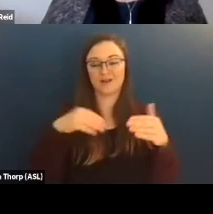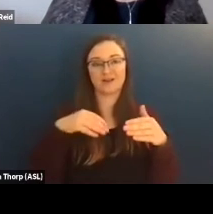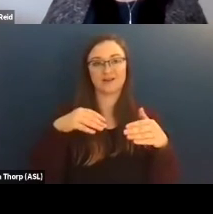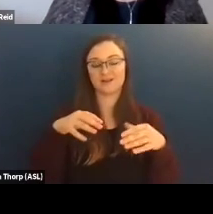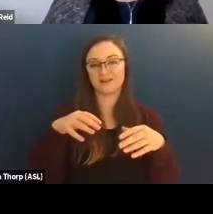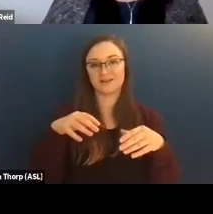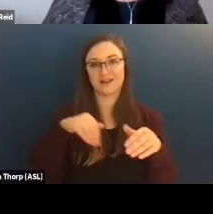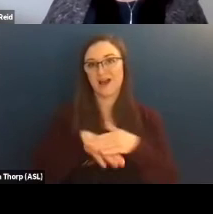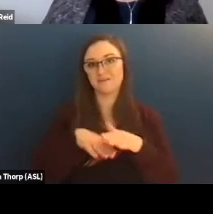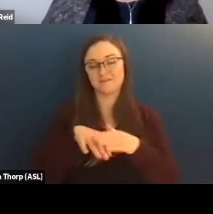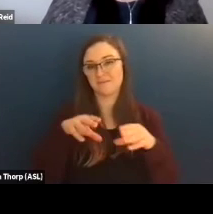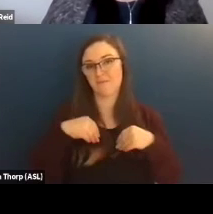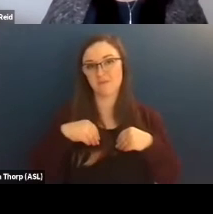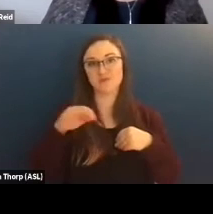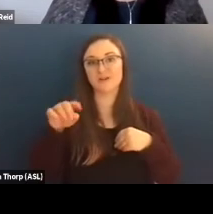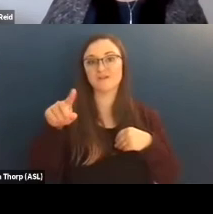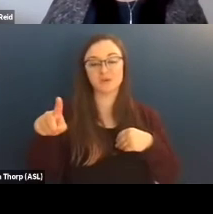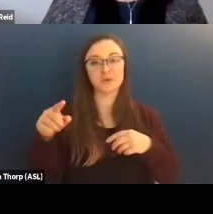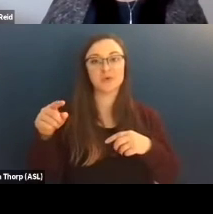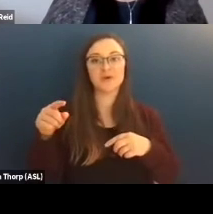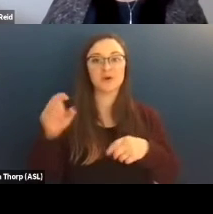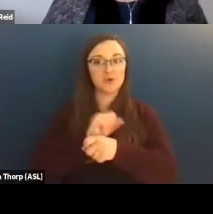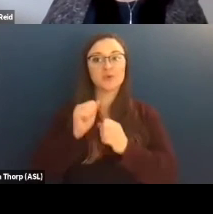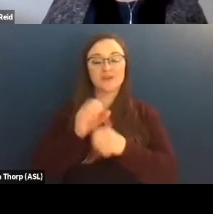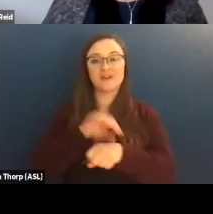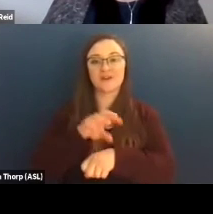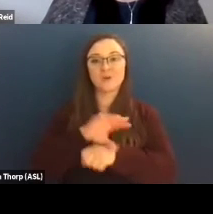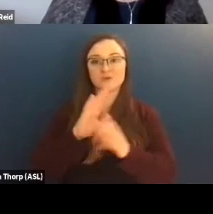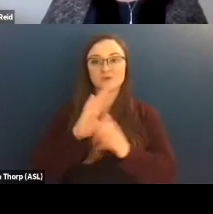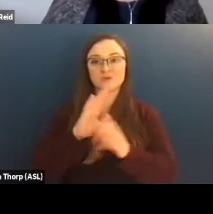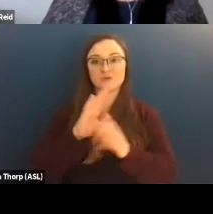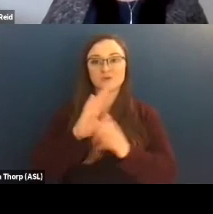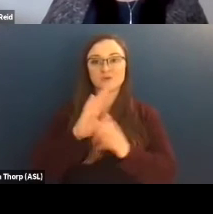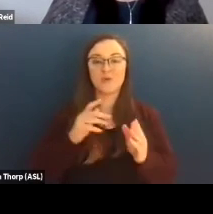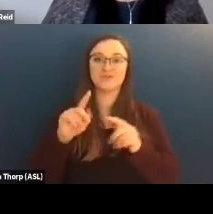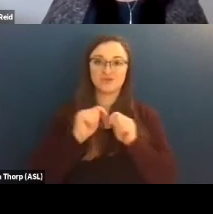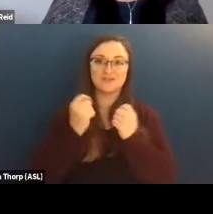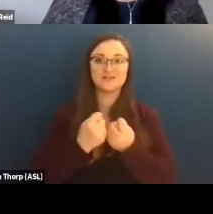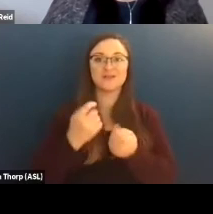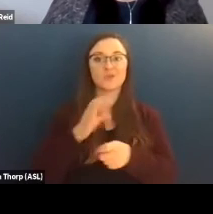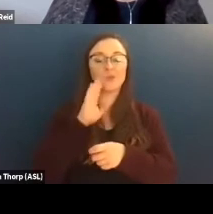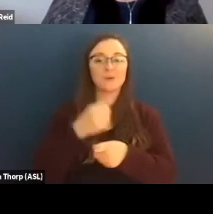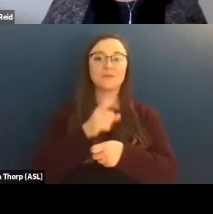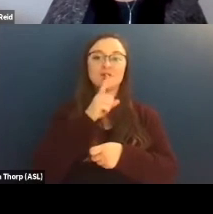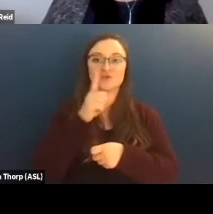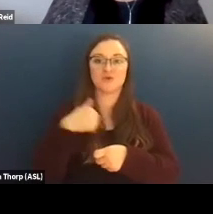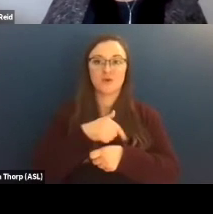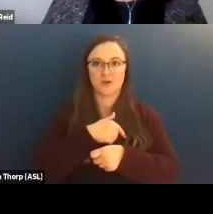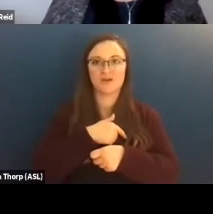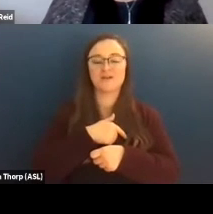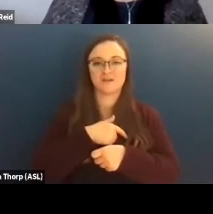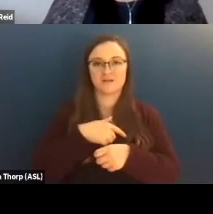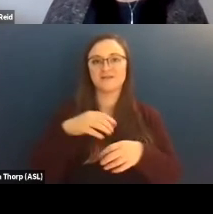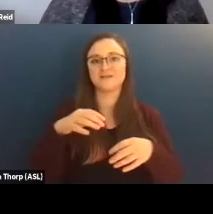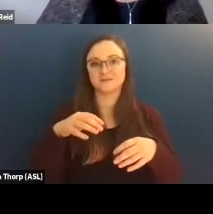long as you are, calling, working with a counselor, our admissions team will make sure that we clear those hurdles, everything except for